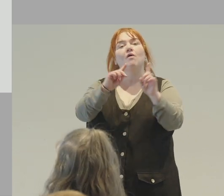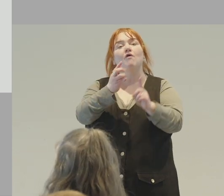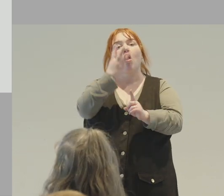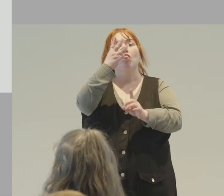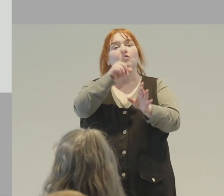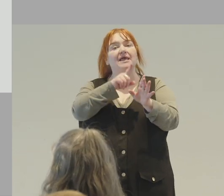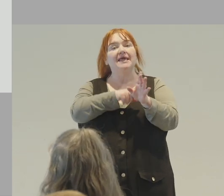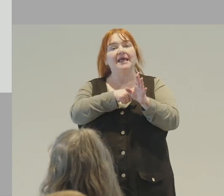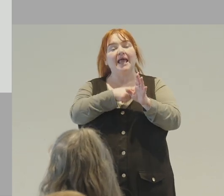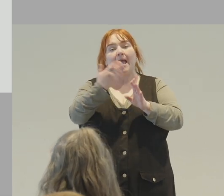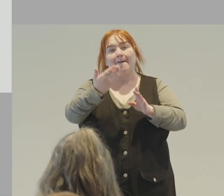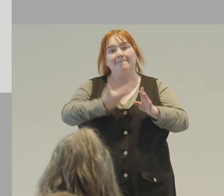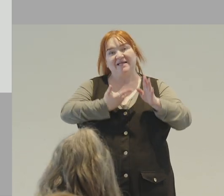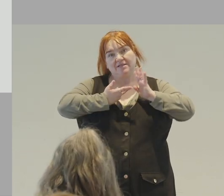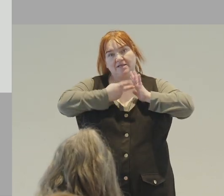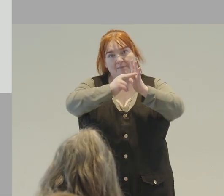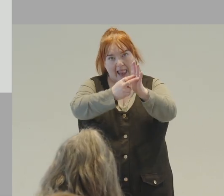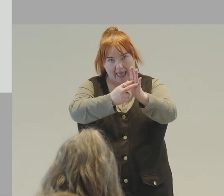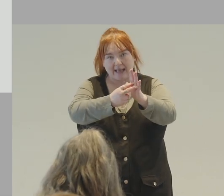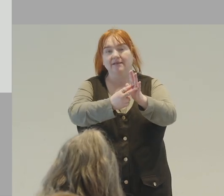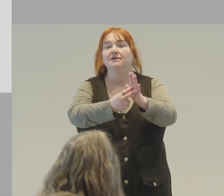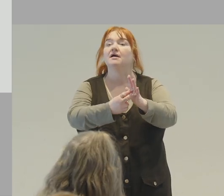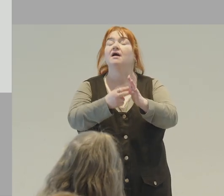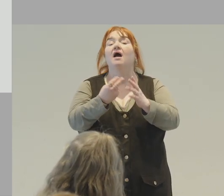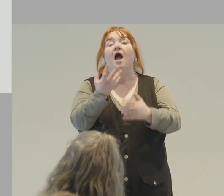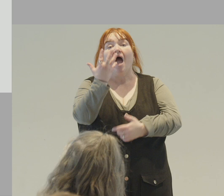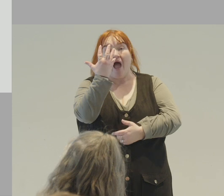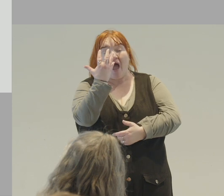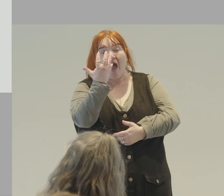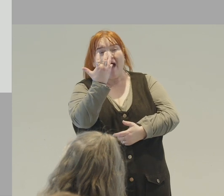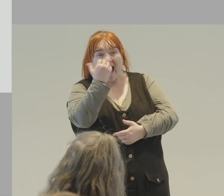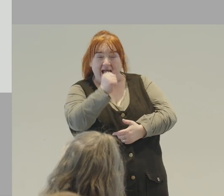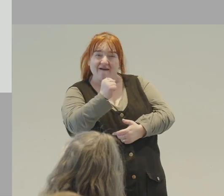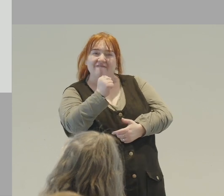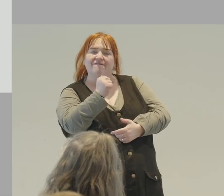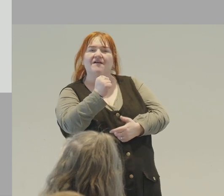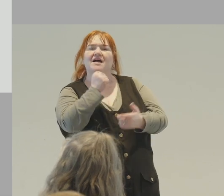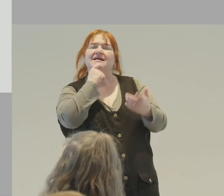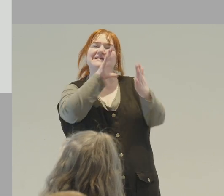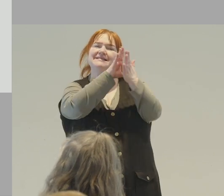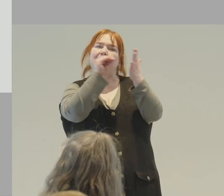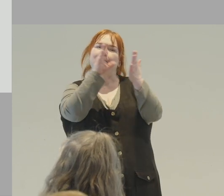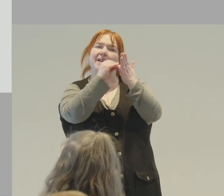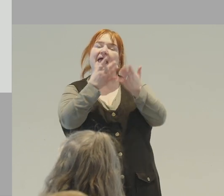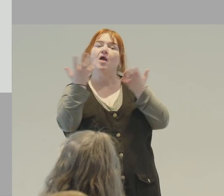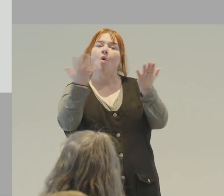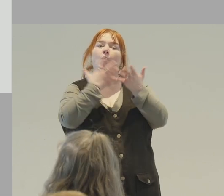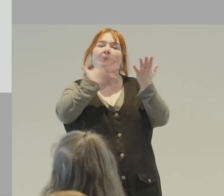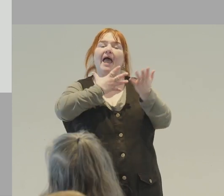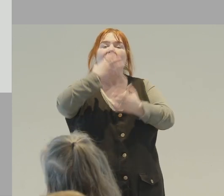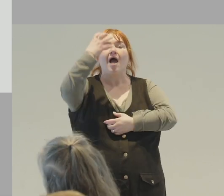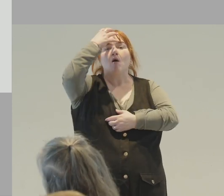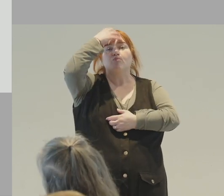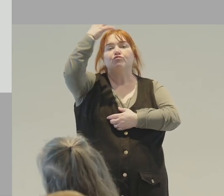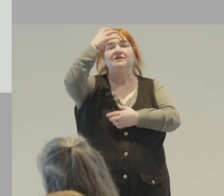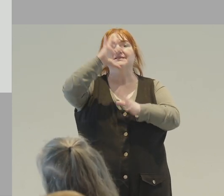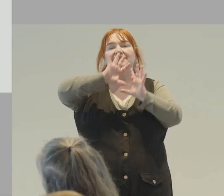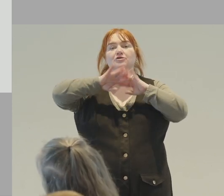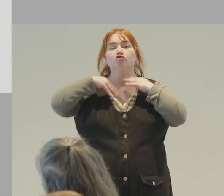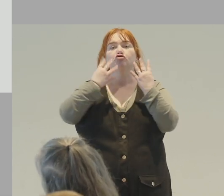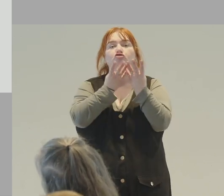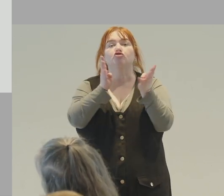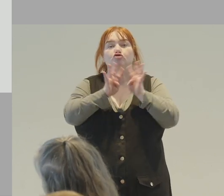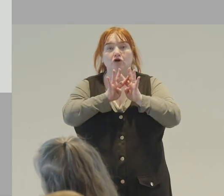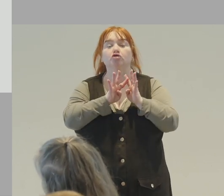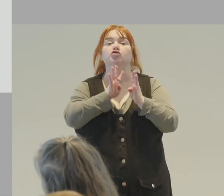business plan. They suggest using, I think, the Prince's Trust template. We have almost always